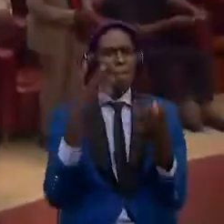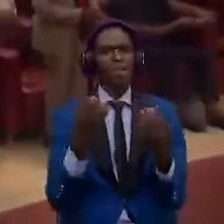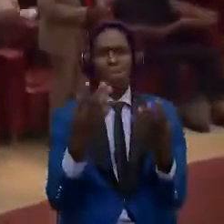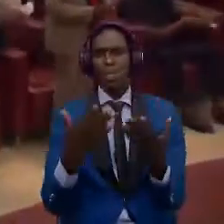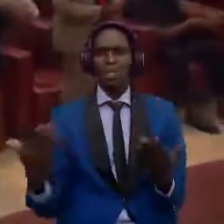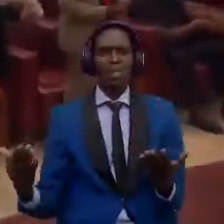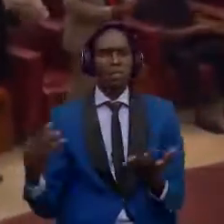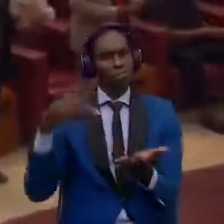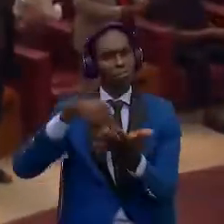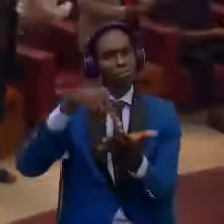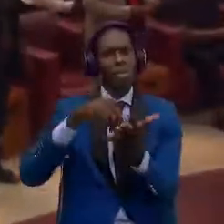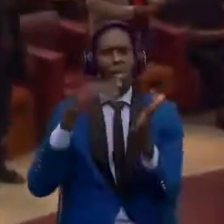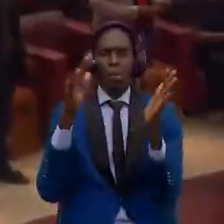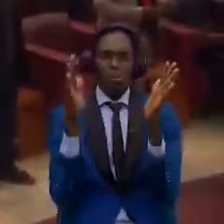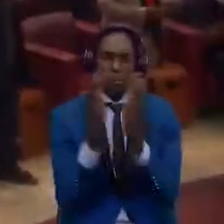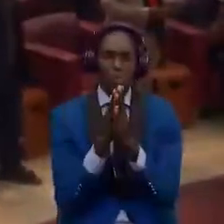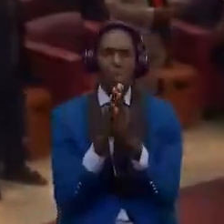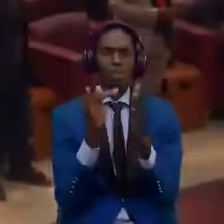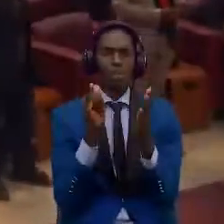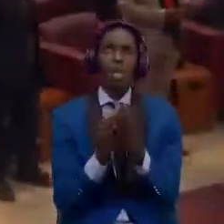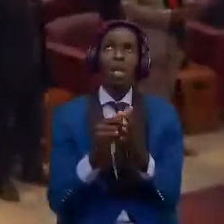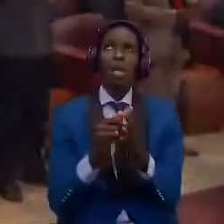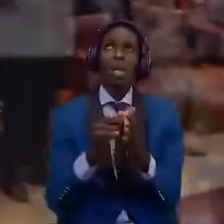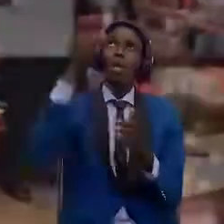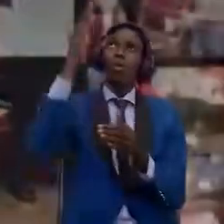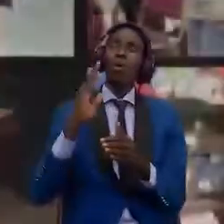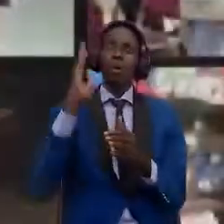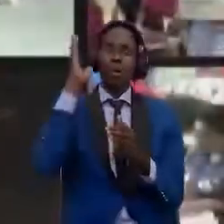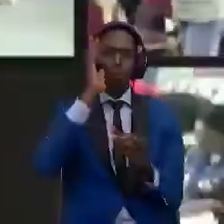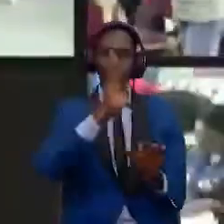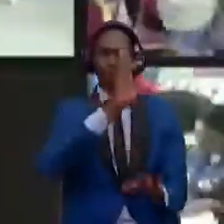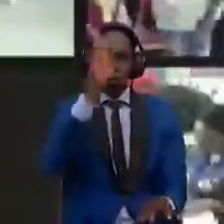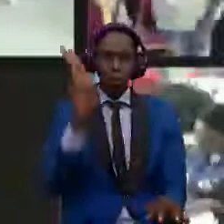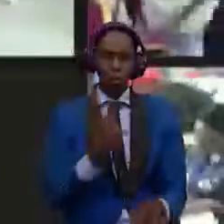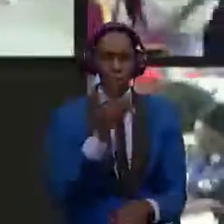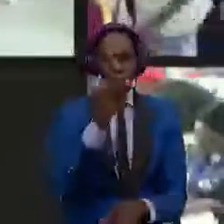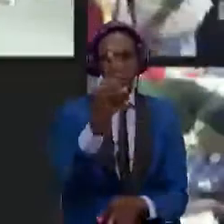and pray that God will use us to